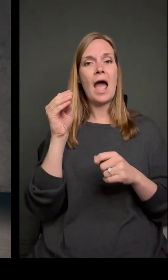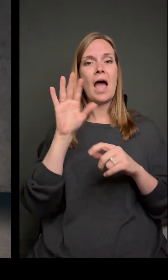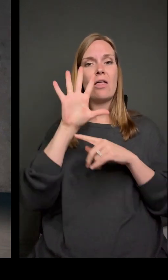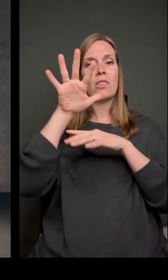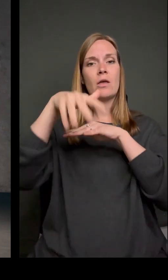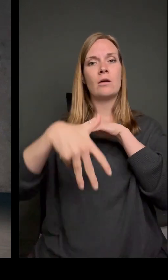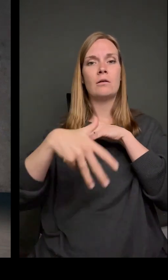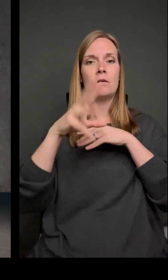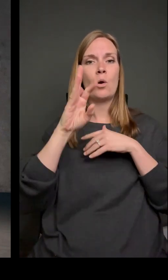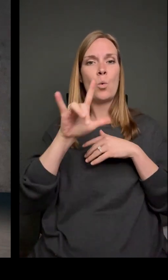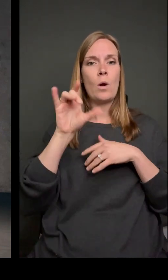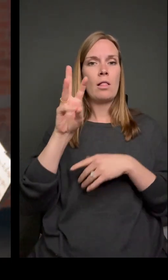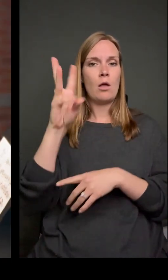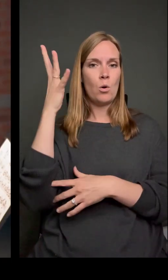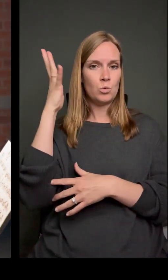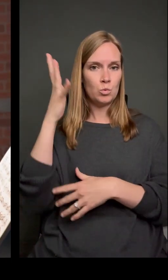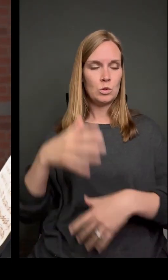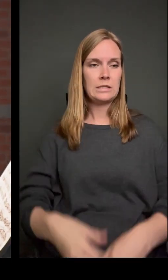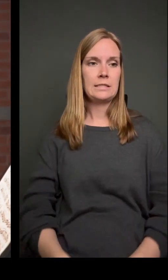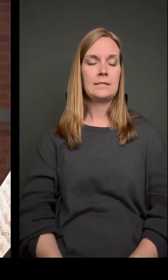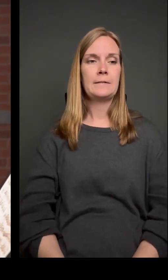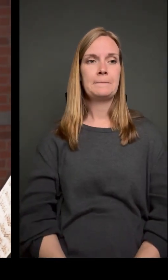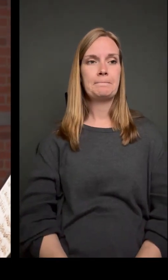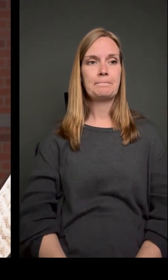Willow Tree.